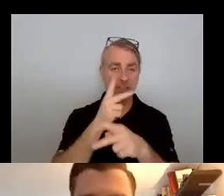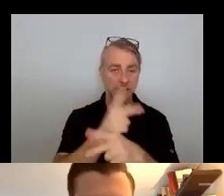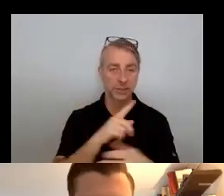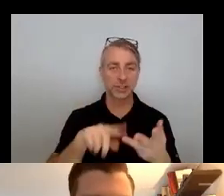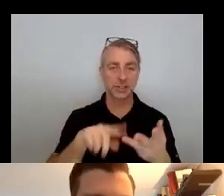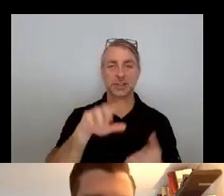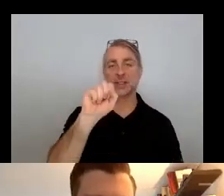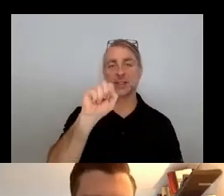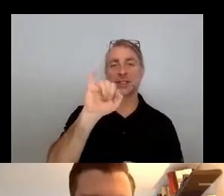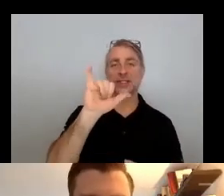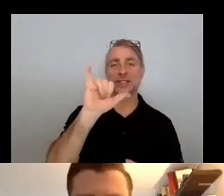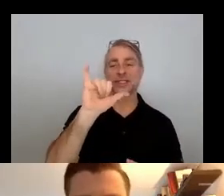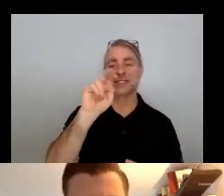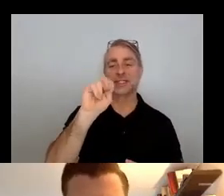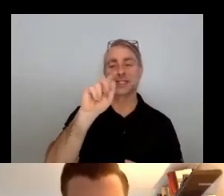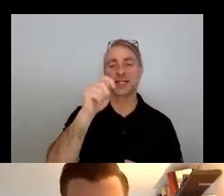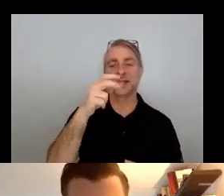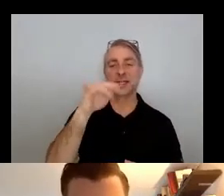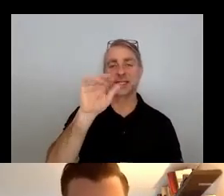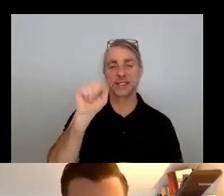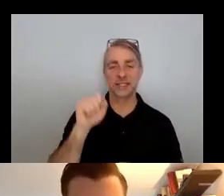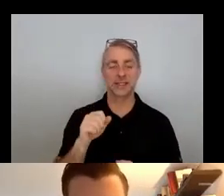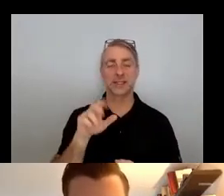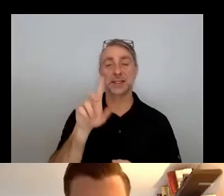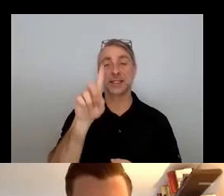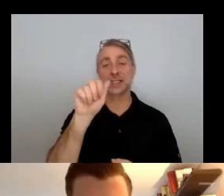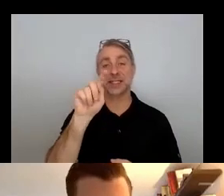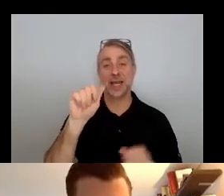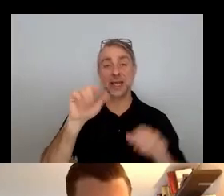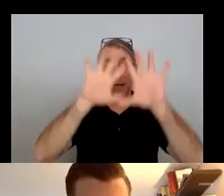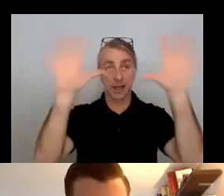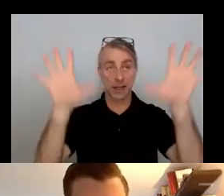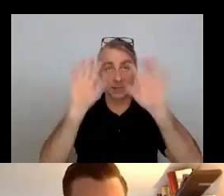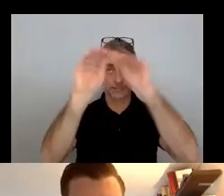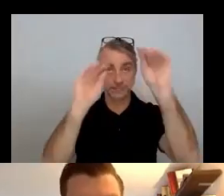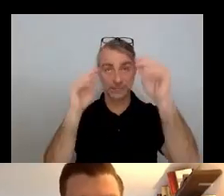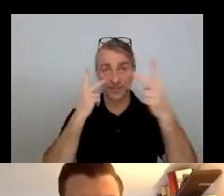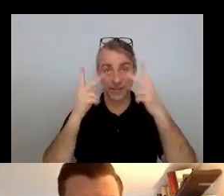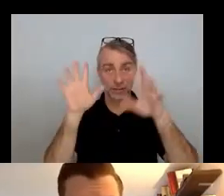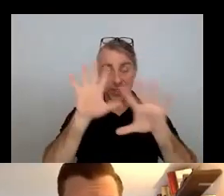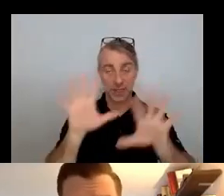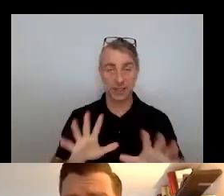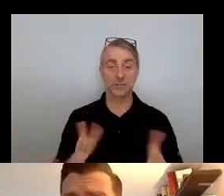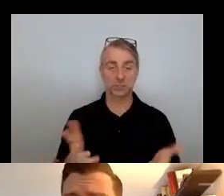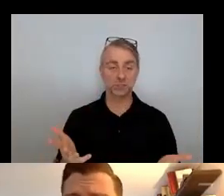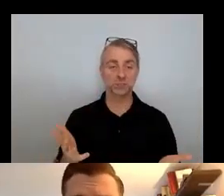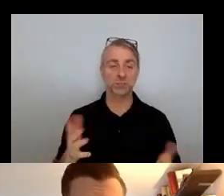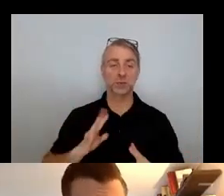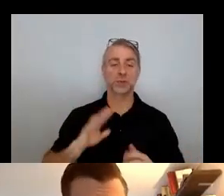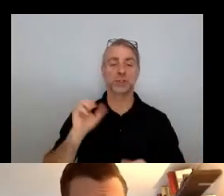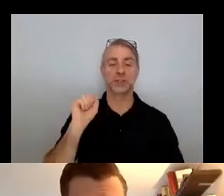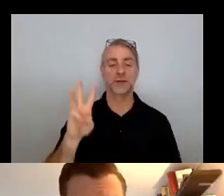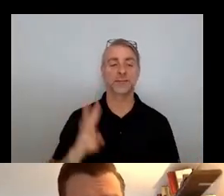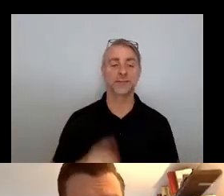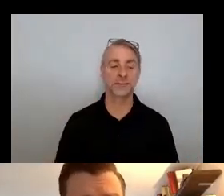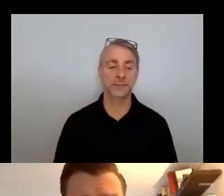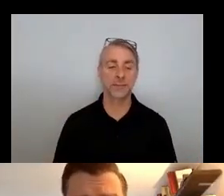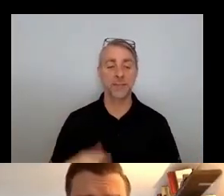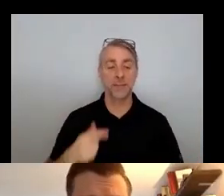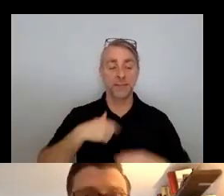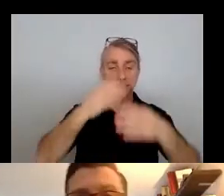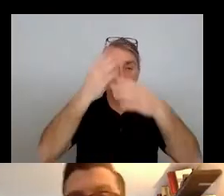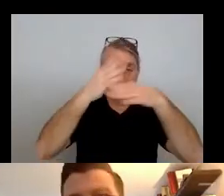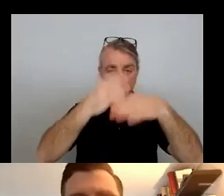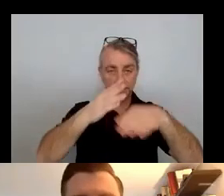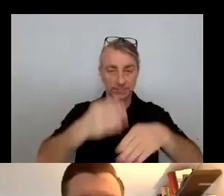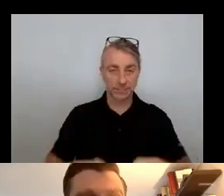data visualization, et cetera. And it's really fairly straightforward. I've broken it out onto multiple lines of code here, but